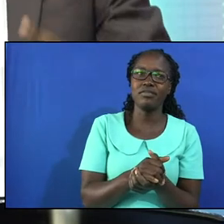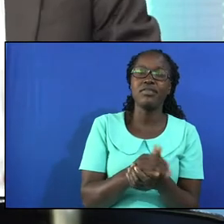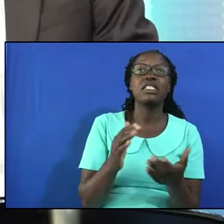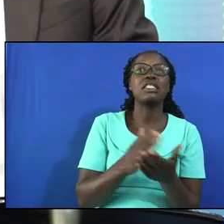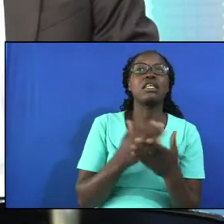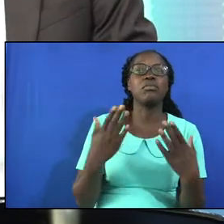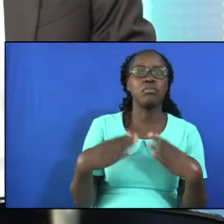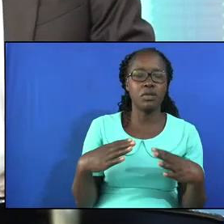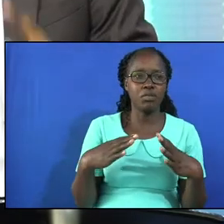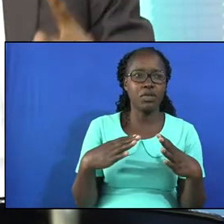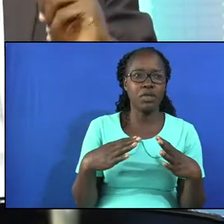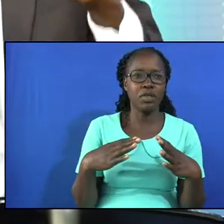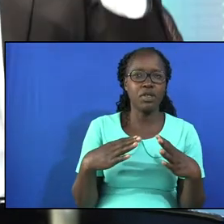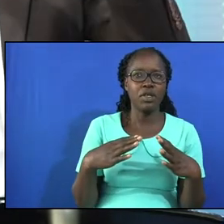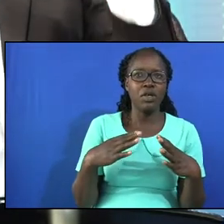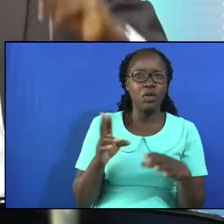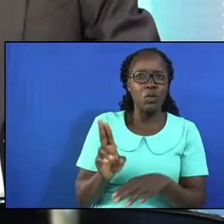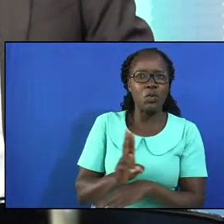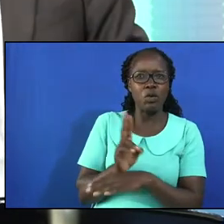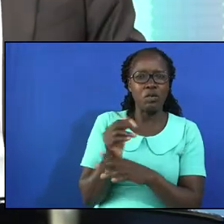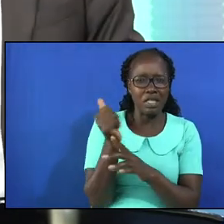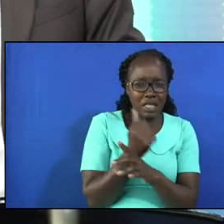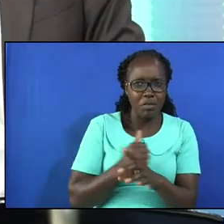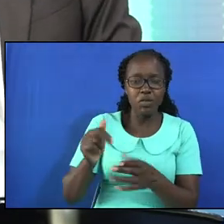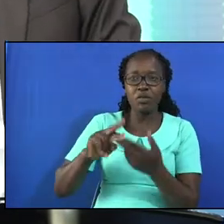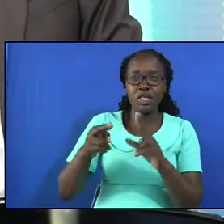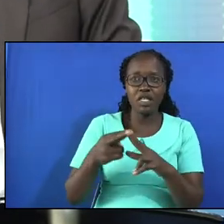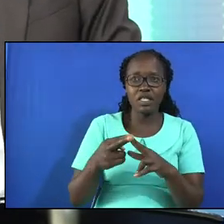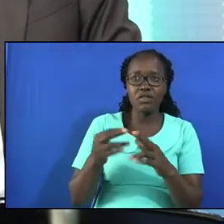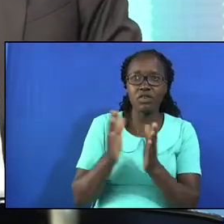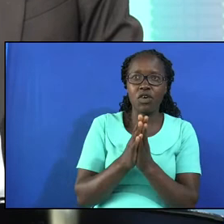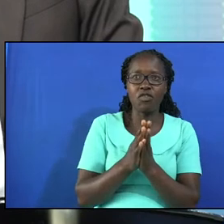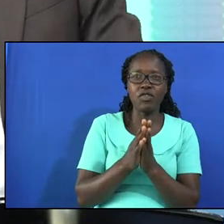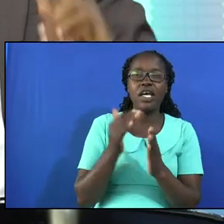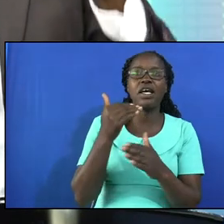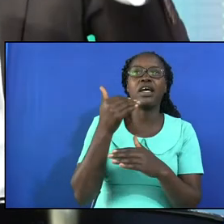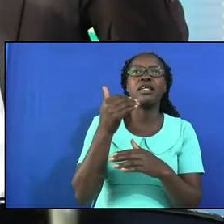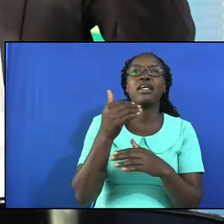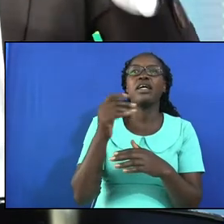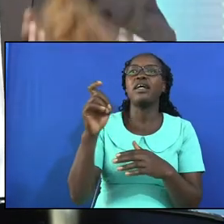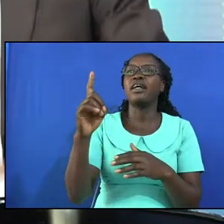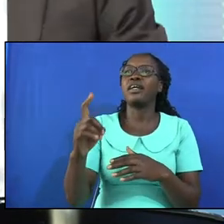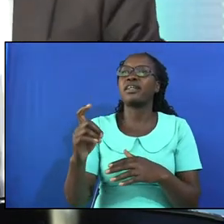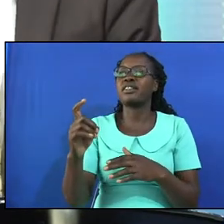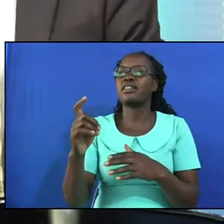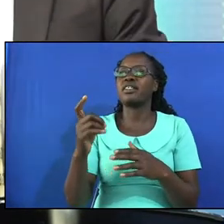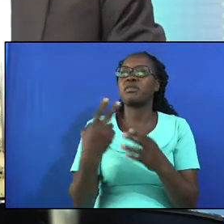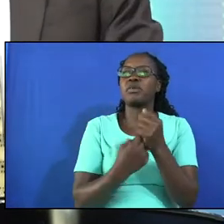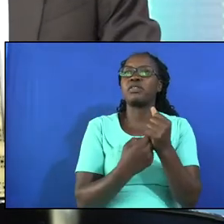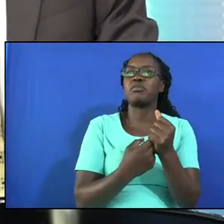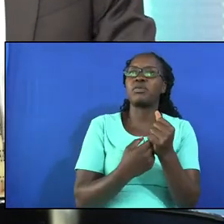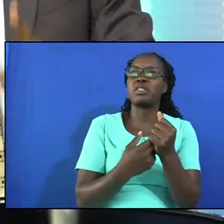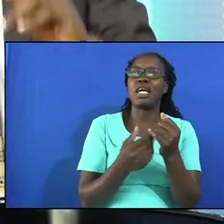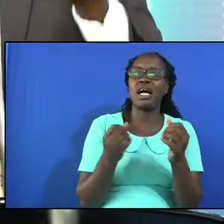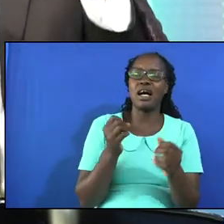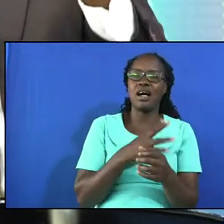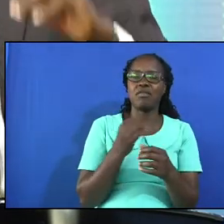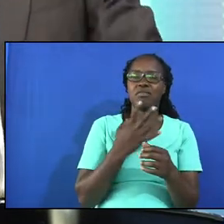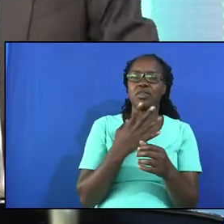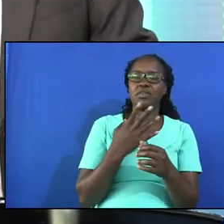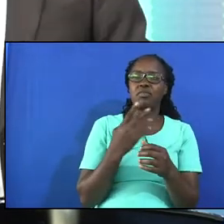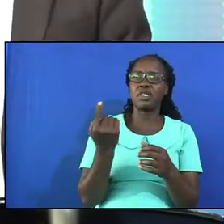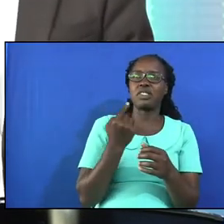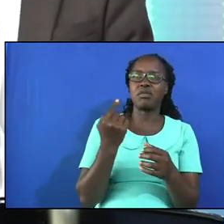Some people will be used and abused by relatives of a late spouse because they are afraid of being single and must